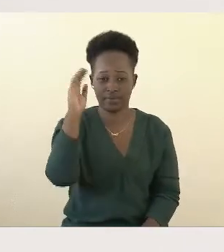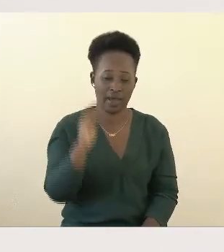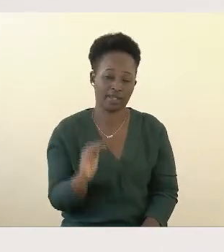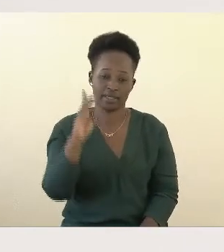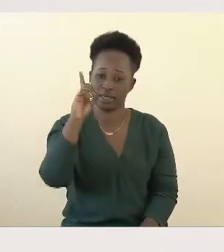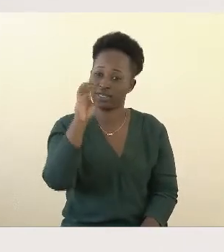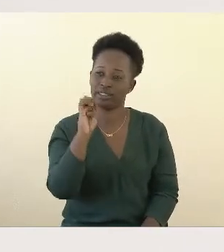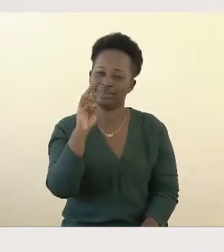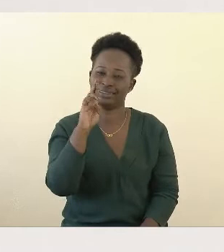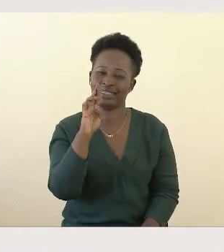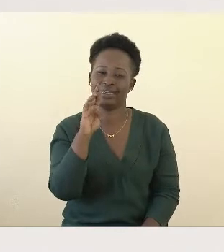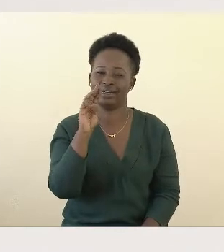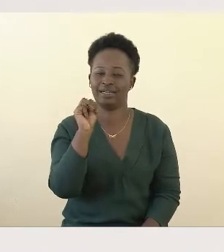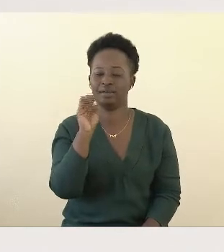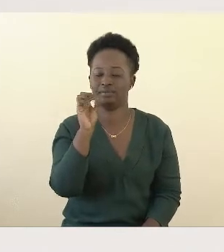subcutaneous layer.